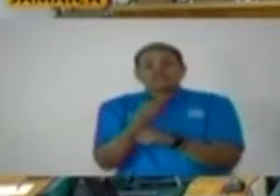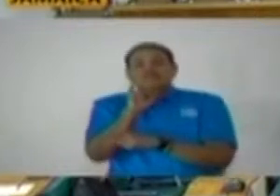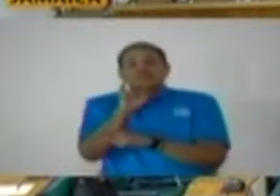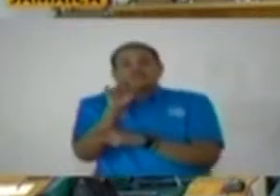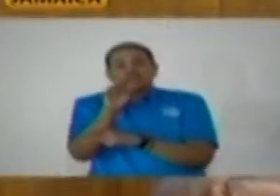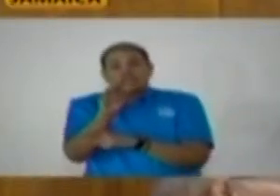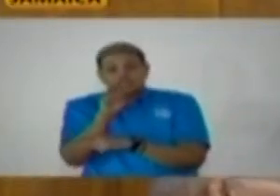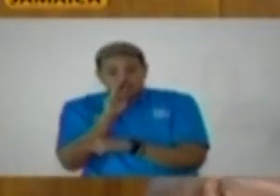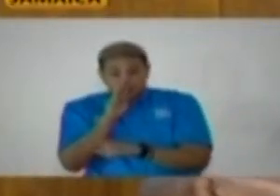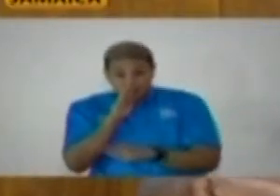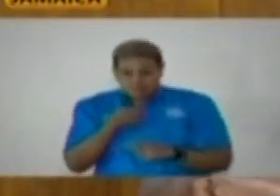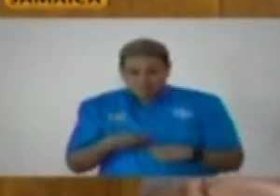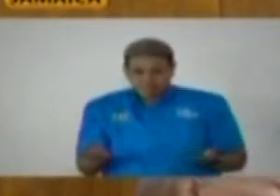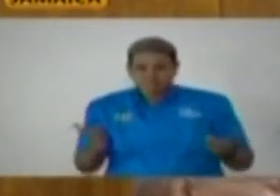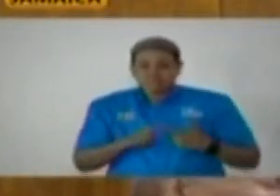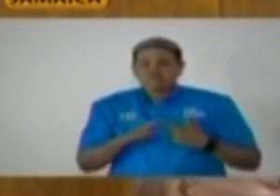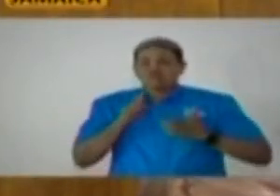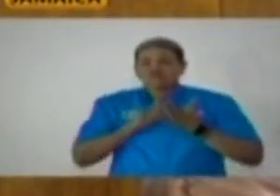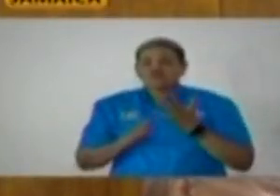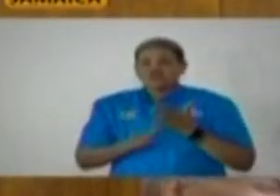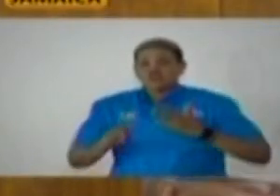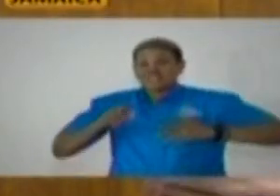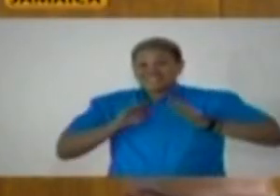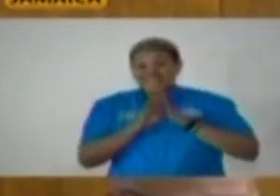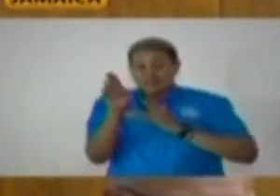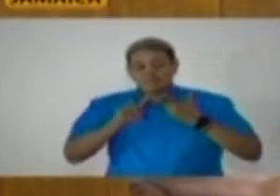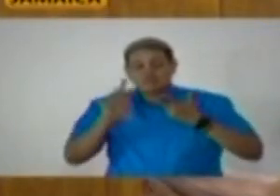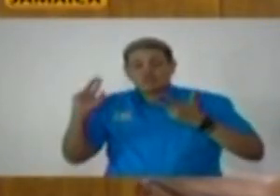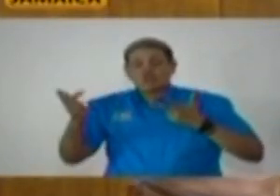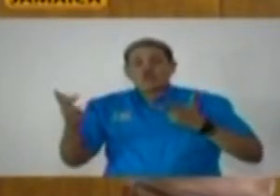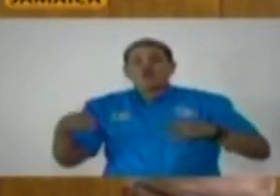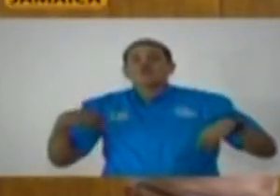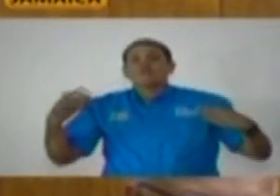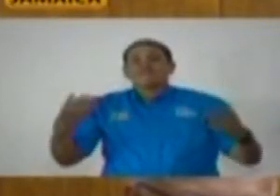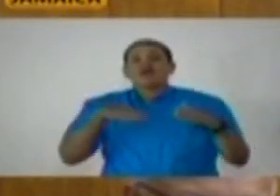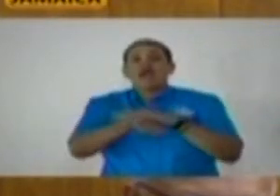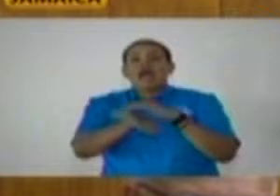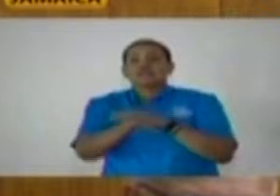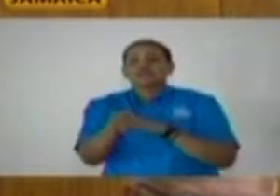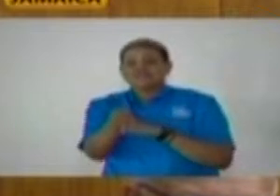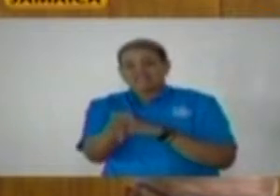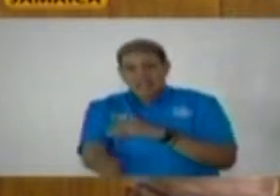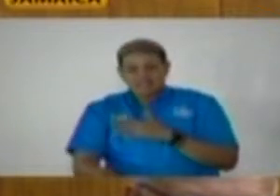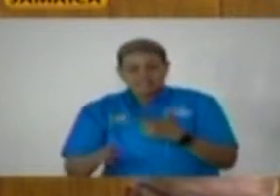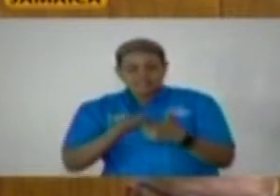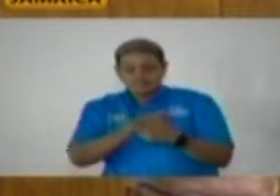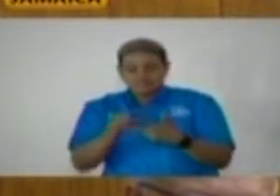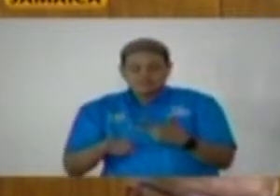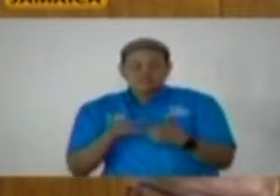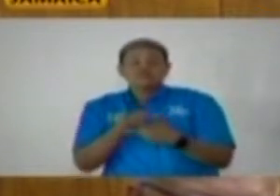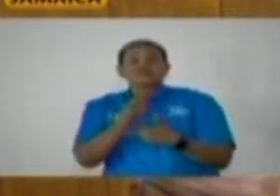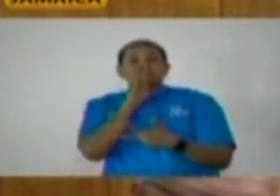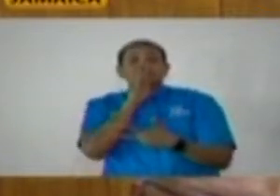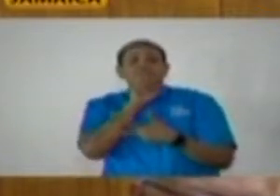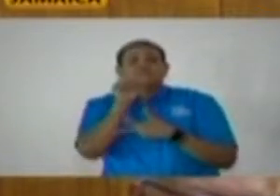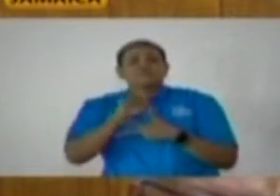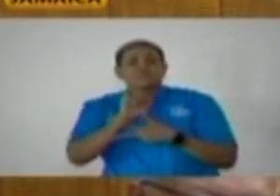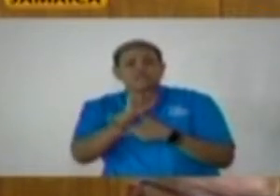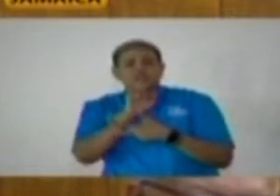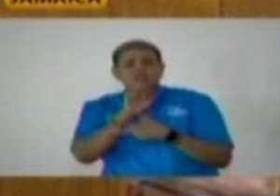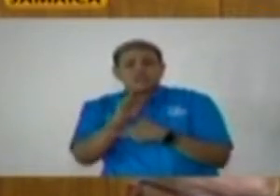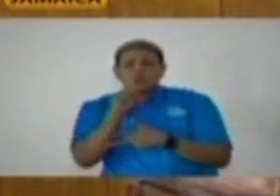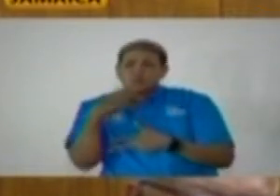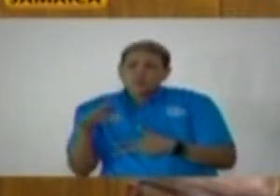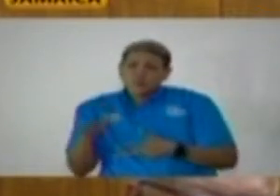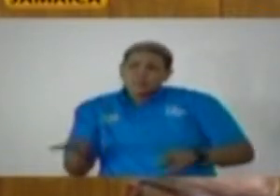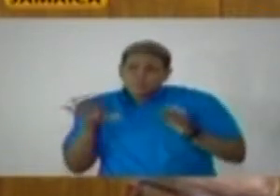irrigation, the second is research and development, and the third is providing access to financing. Irrigation is an essential